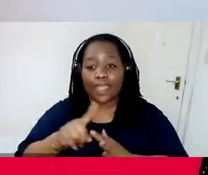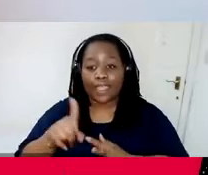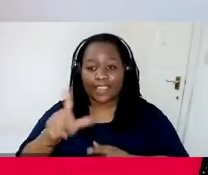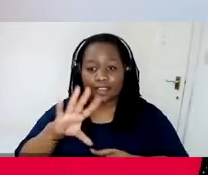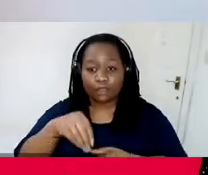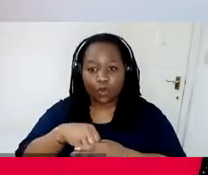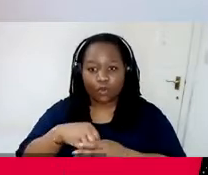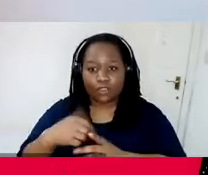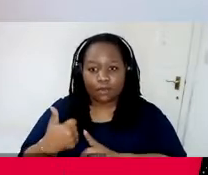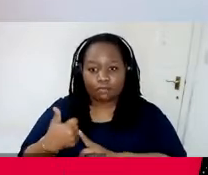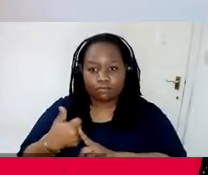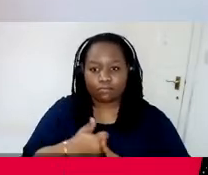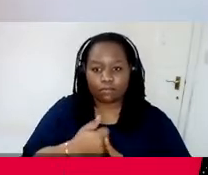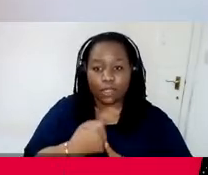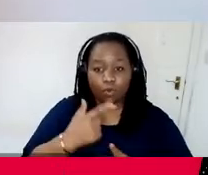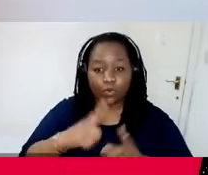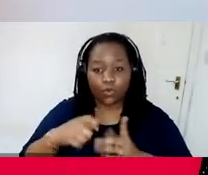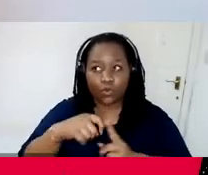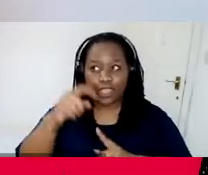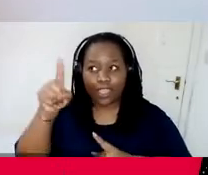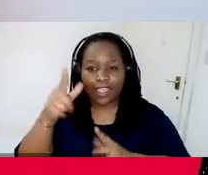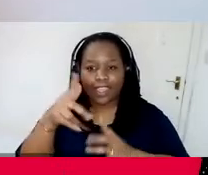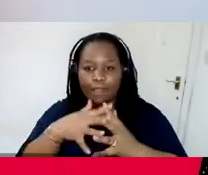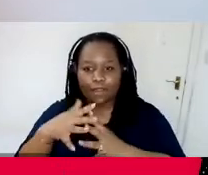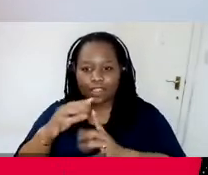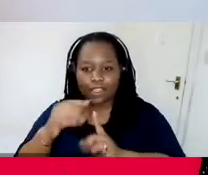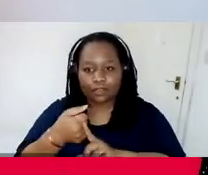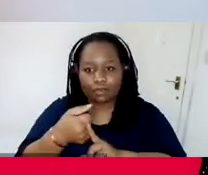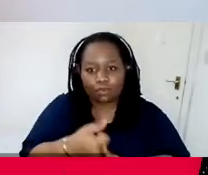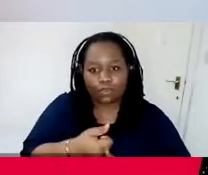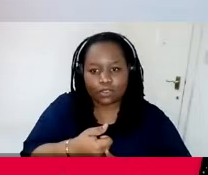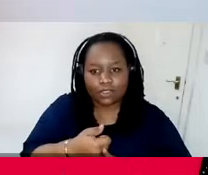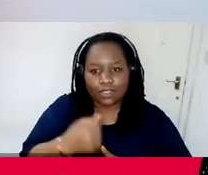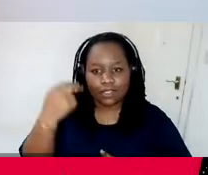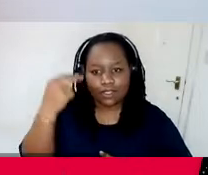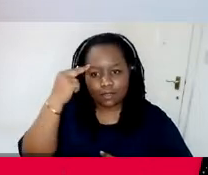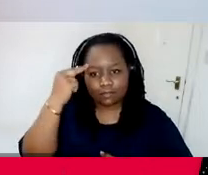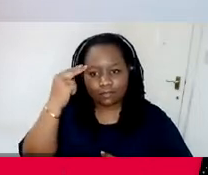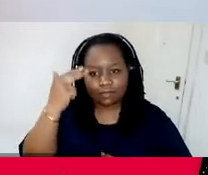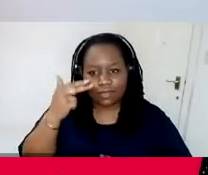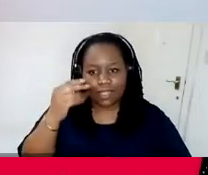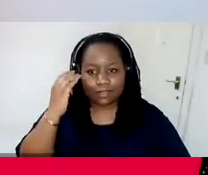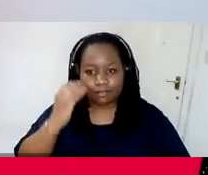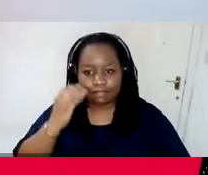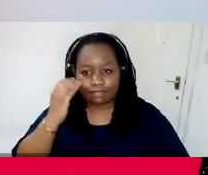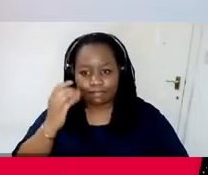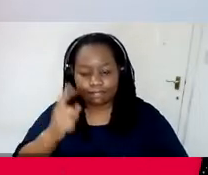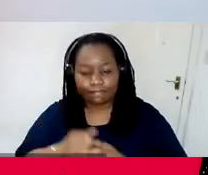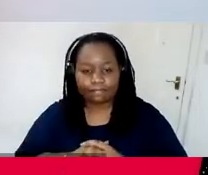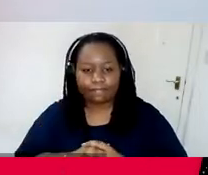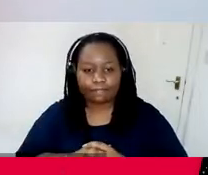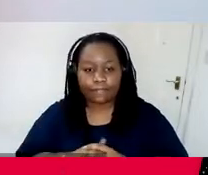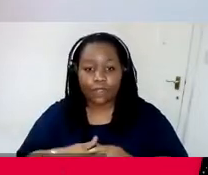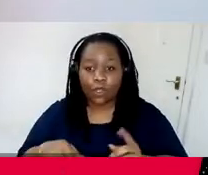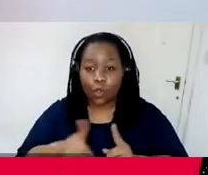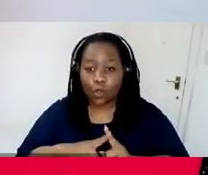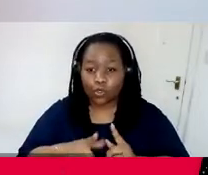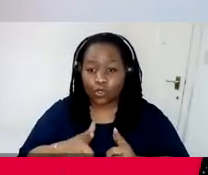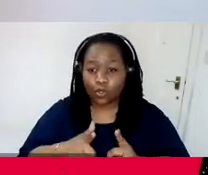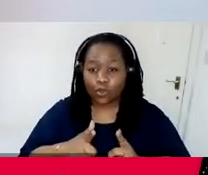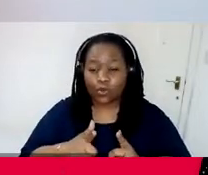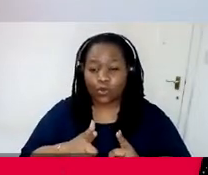UK, US and other states on a hand. And on the other hand, Iran, which backs